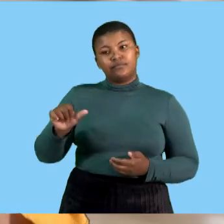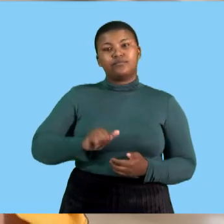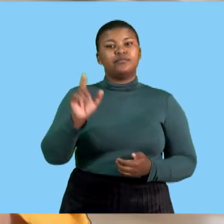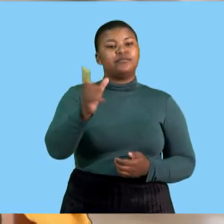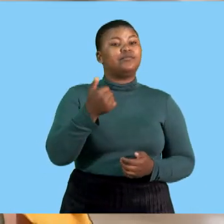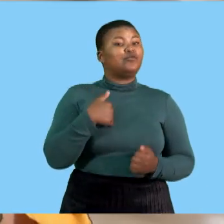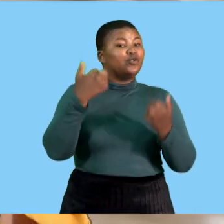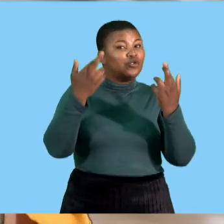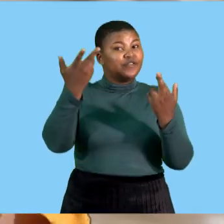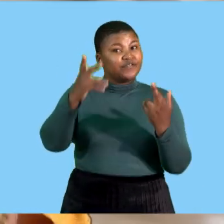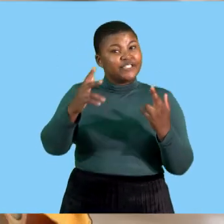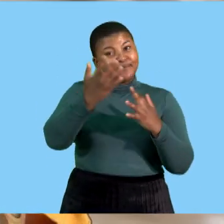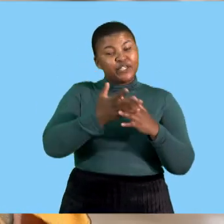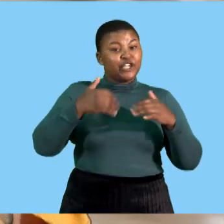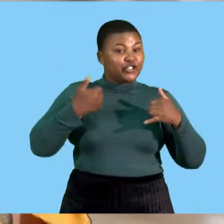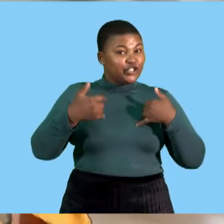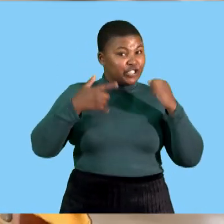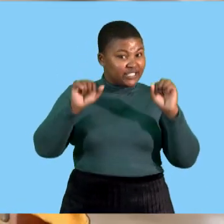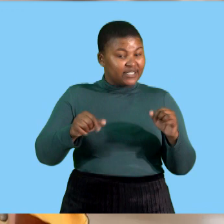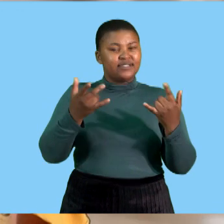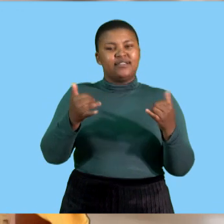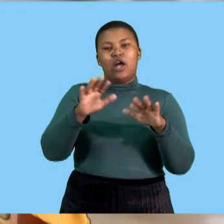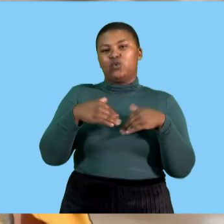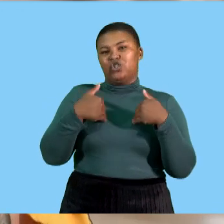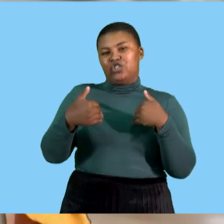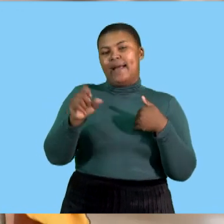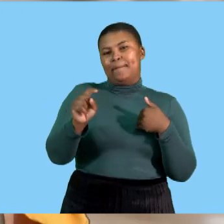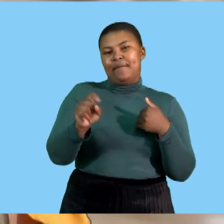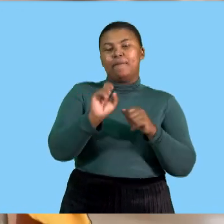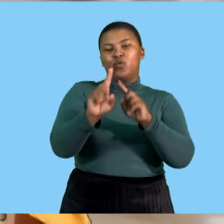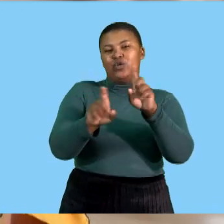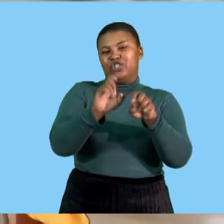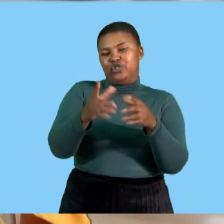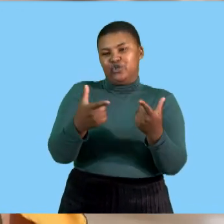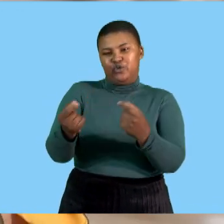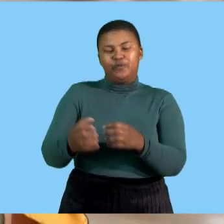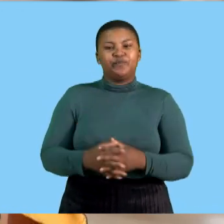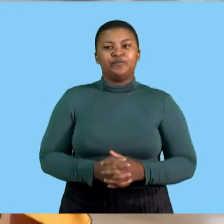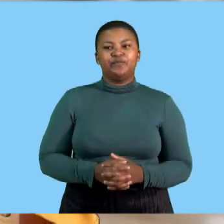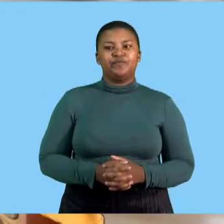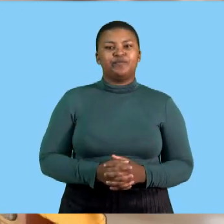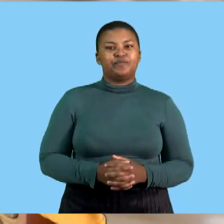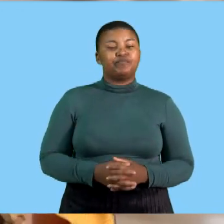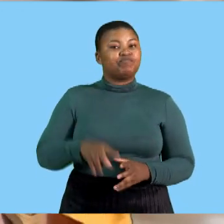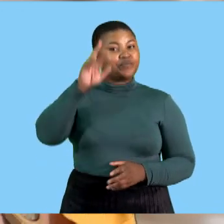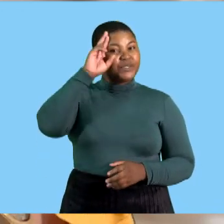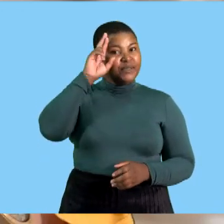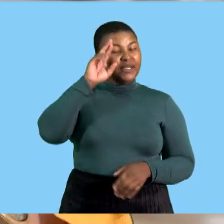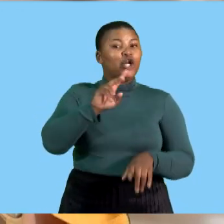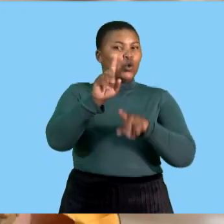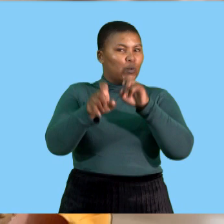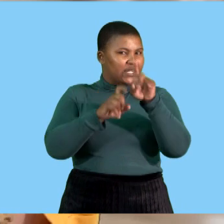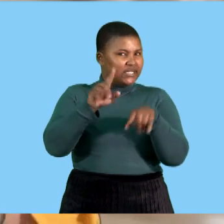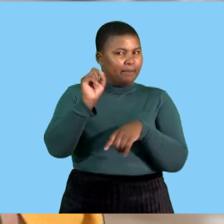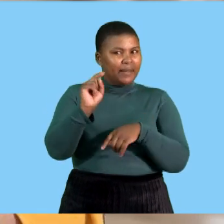Welcome back, everybody. I hope you had a nice break. So let's get started with our application questions. Now remember,